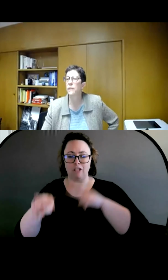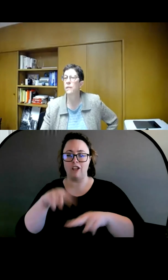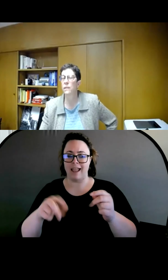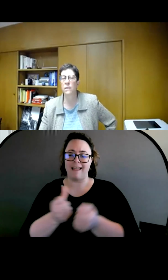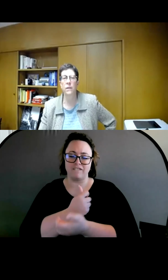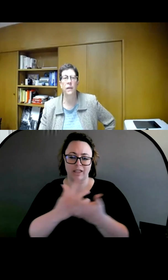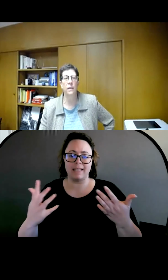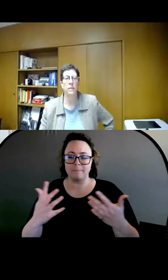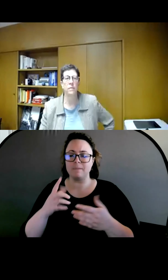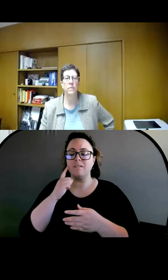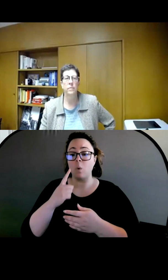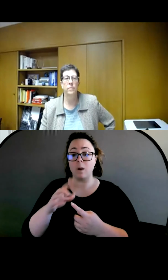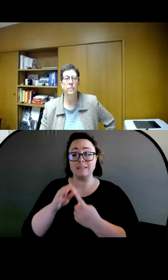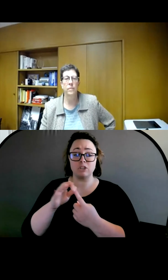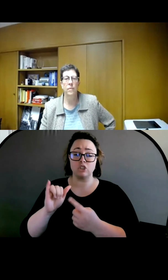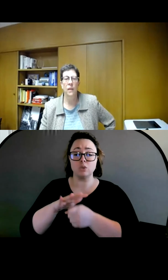sores. Okay.